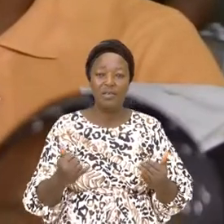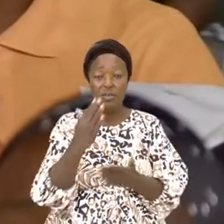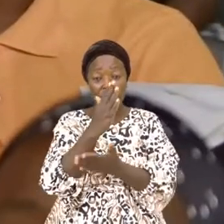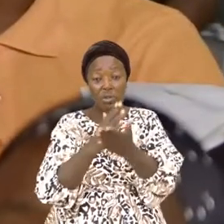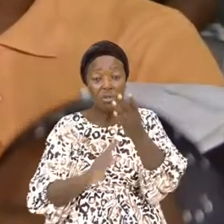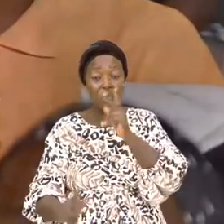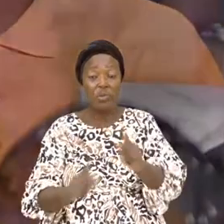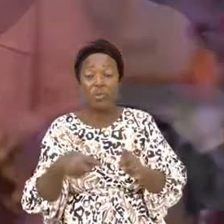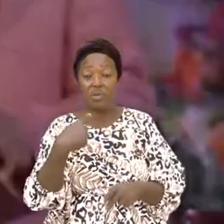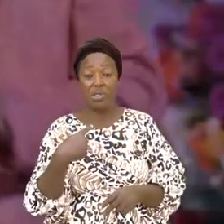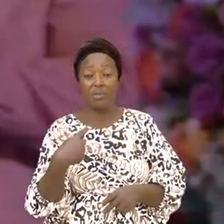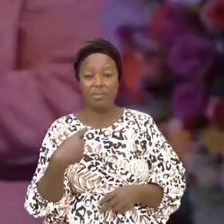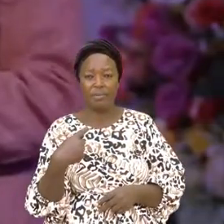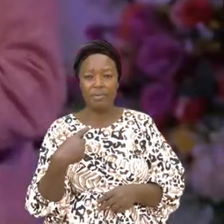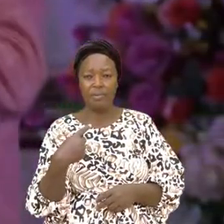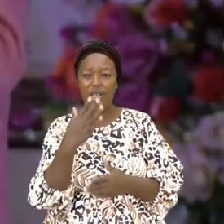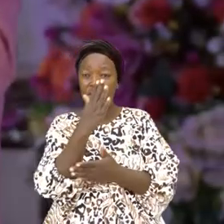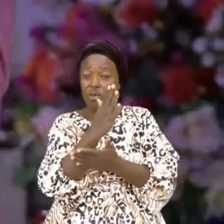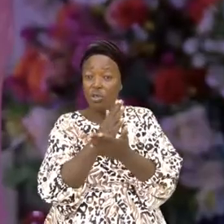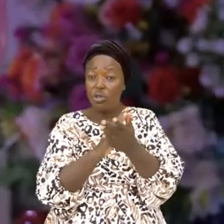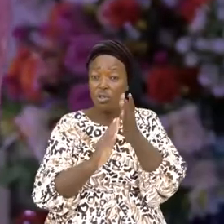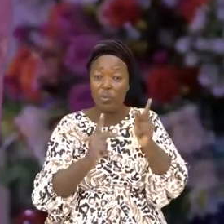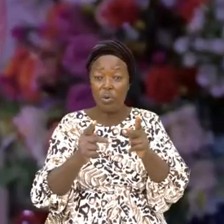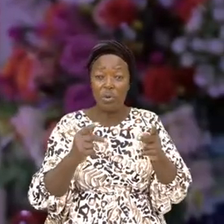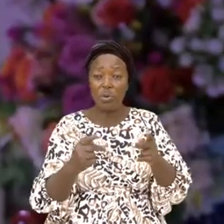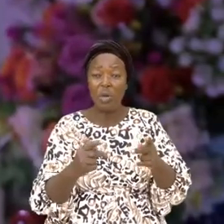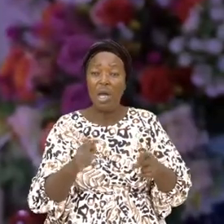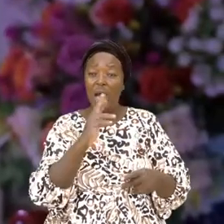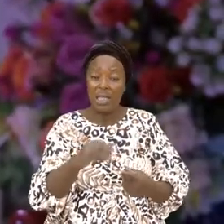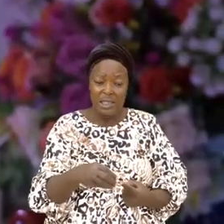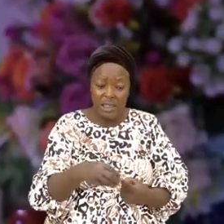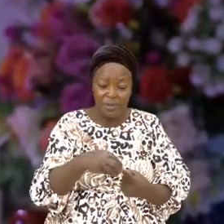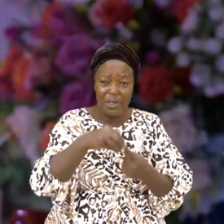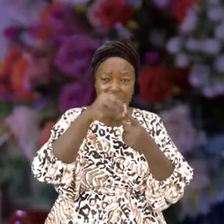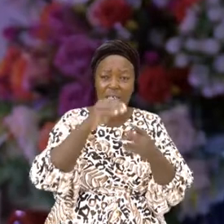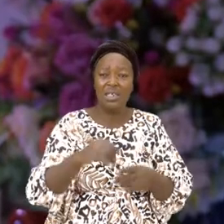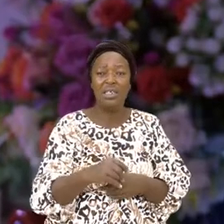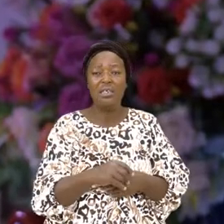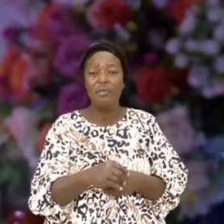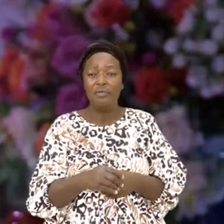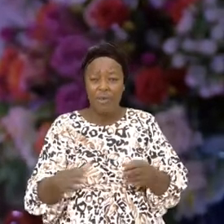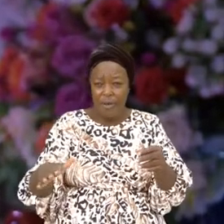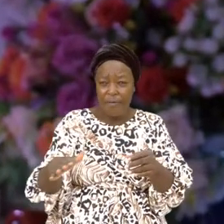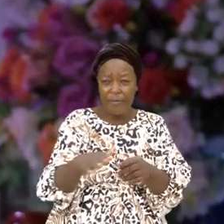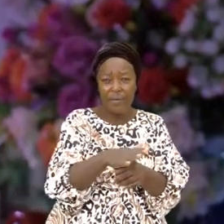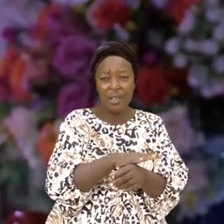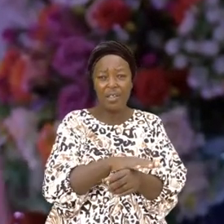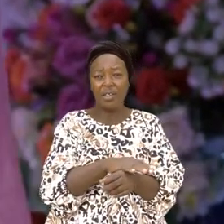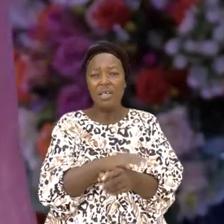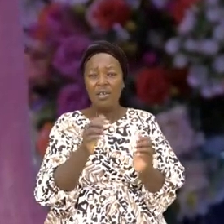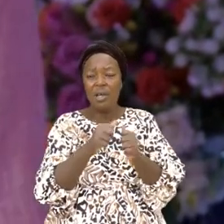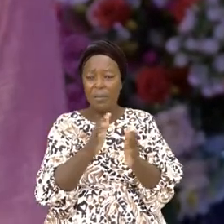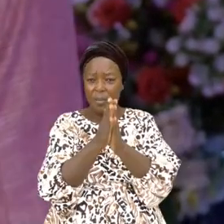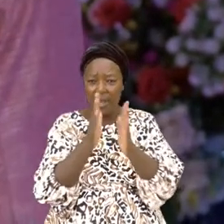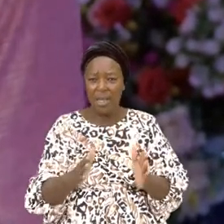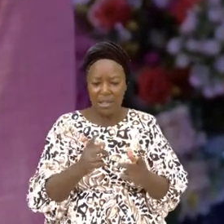say, some people are specially endowed for prayer. And they